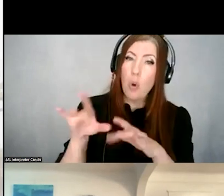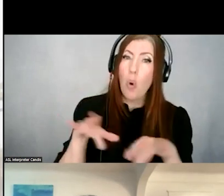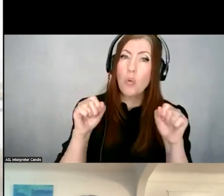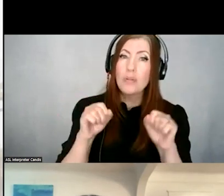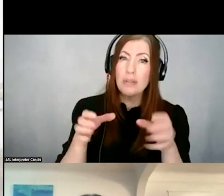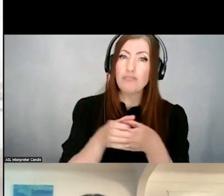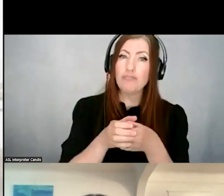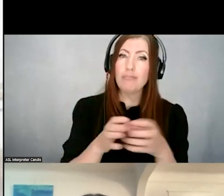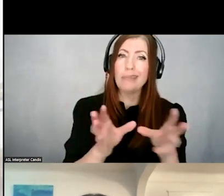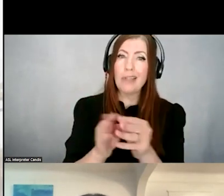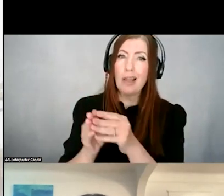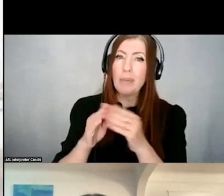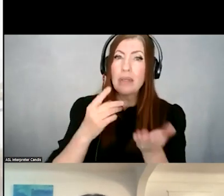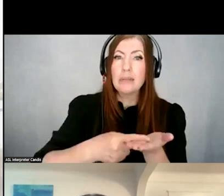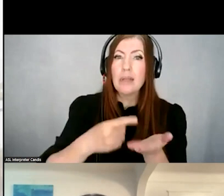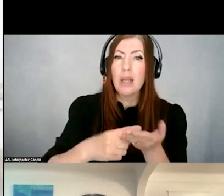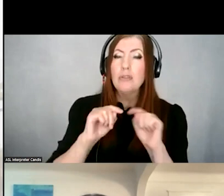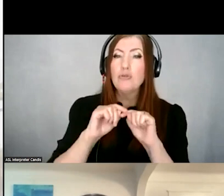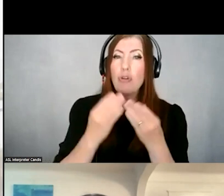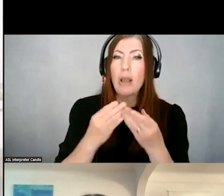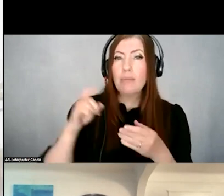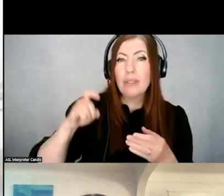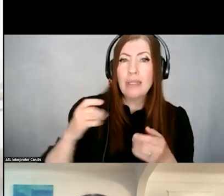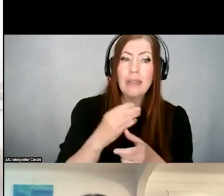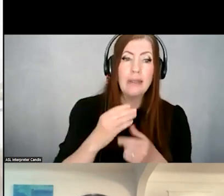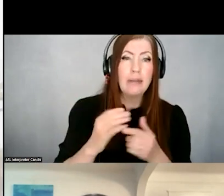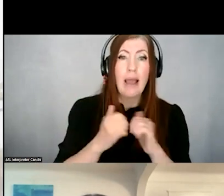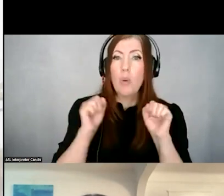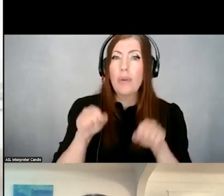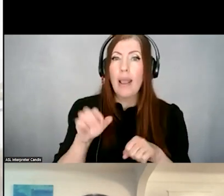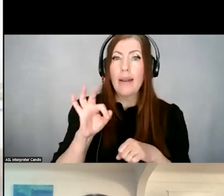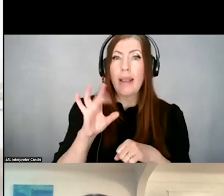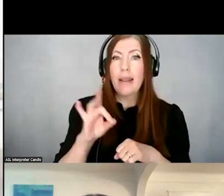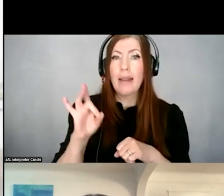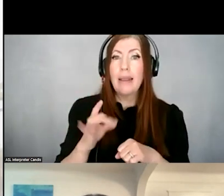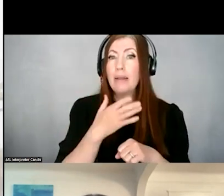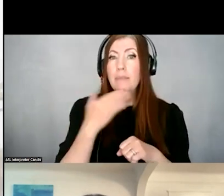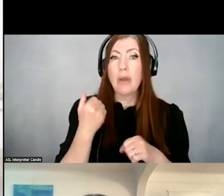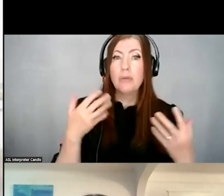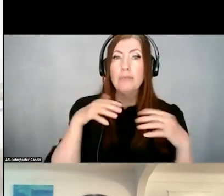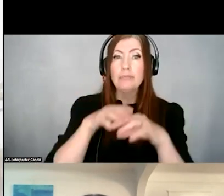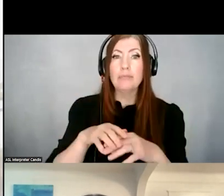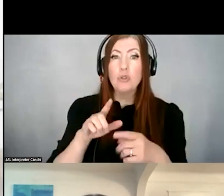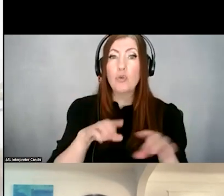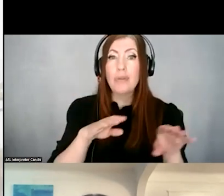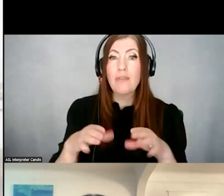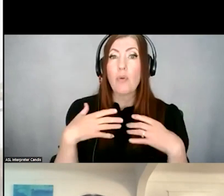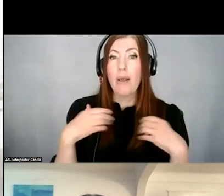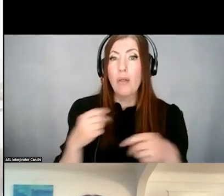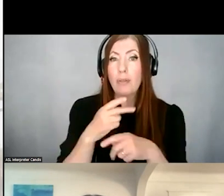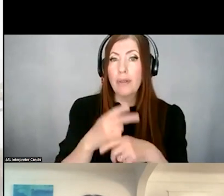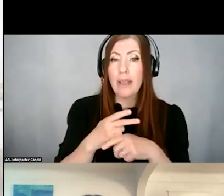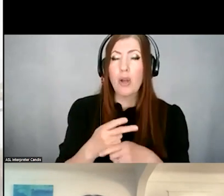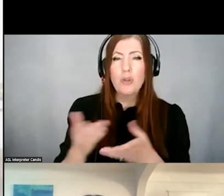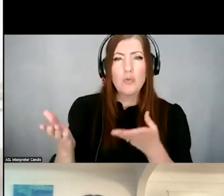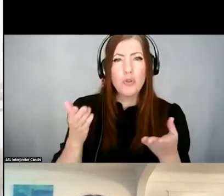tribes need and how can 988 be better integrated into behavioral health care that serves their